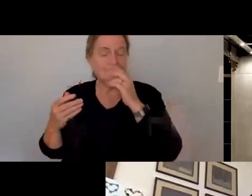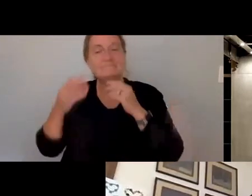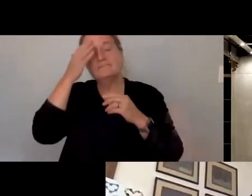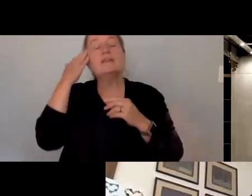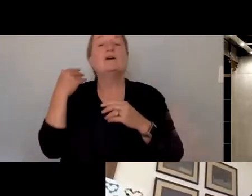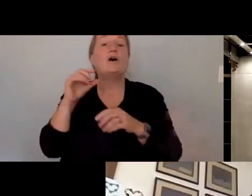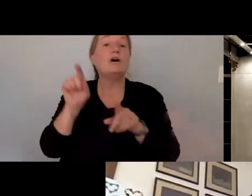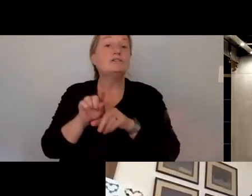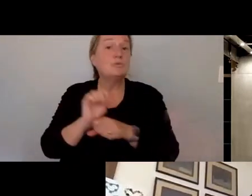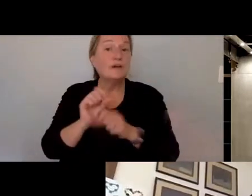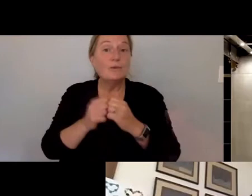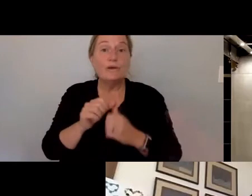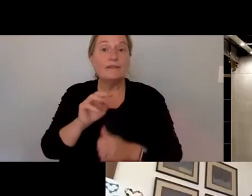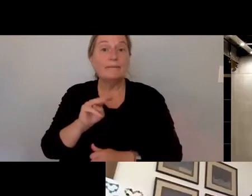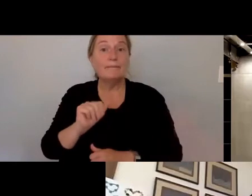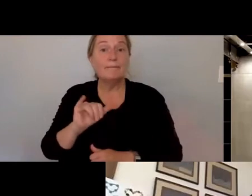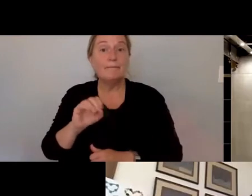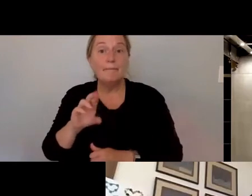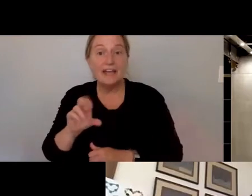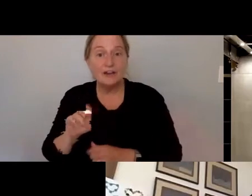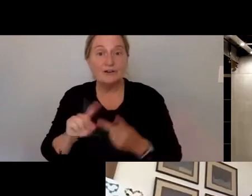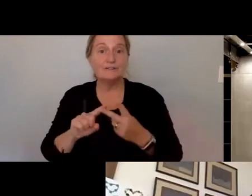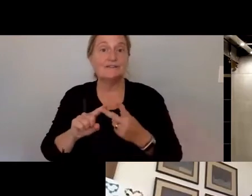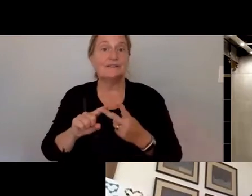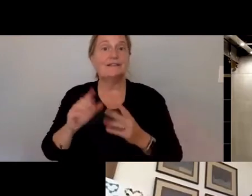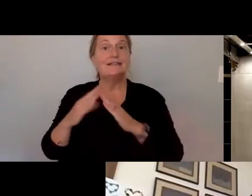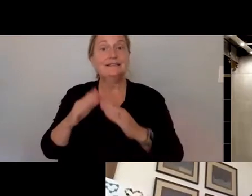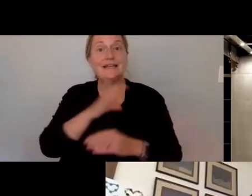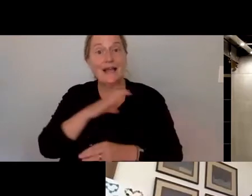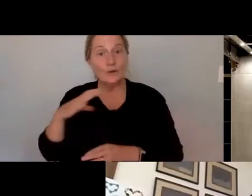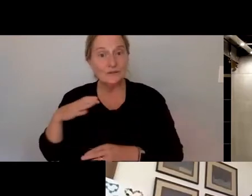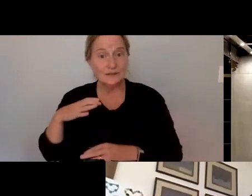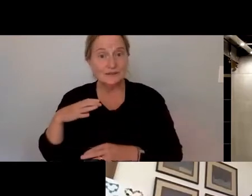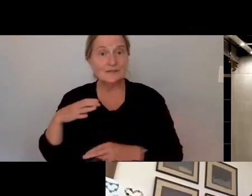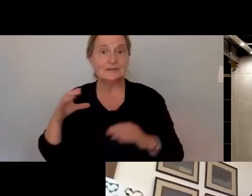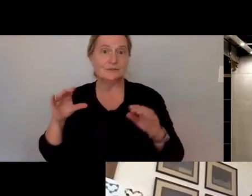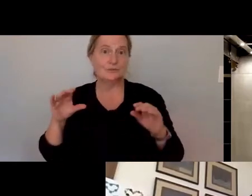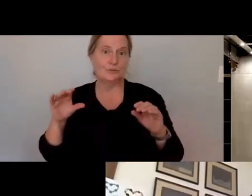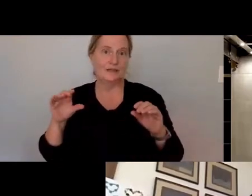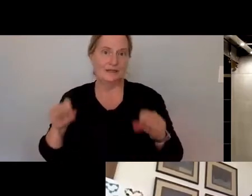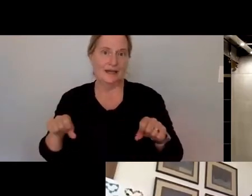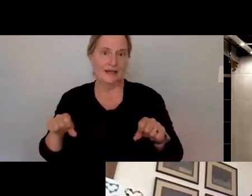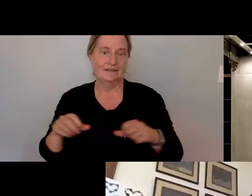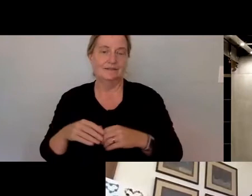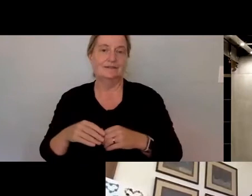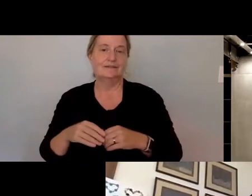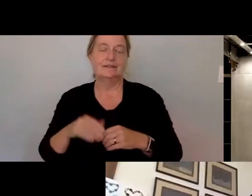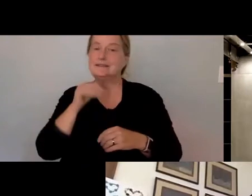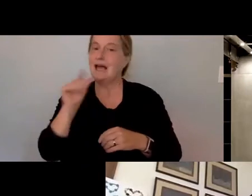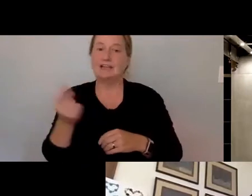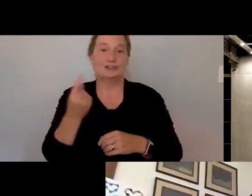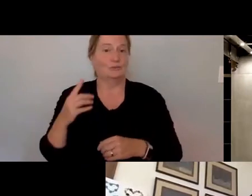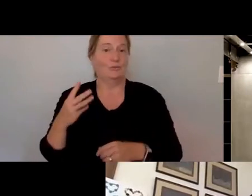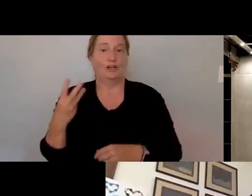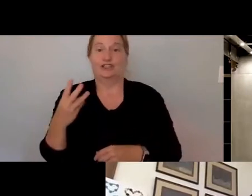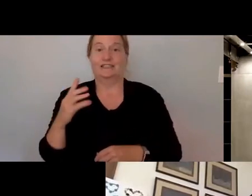members of city councils and so forth in communities all over Minnesota, this isn't just a Washington thing anymore. This is something